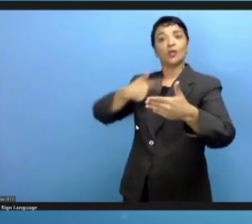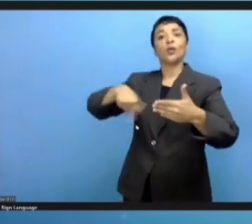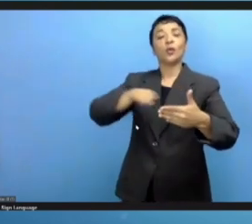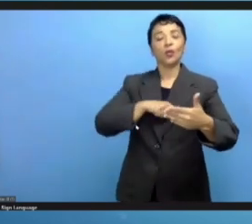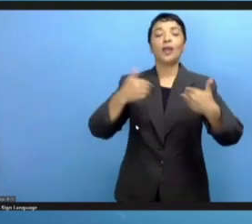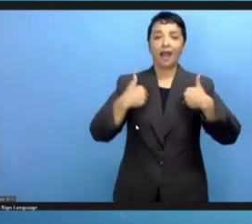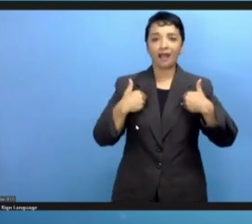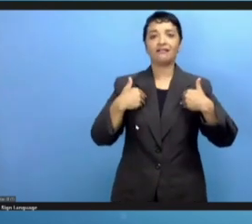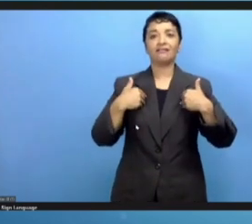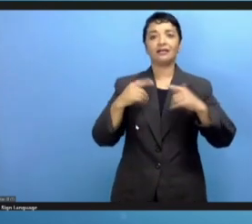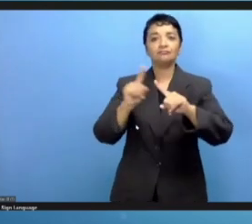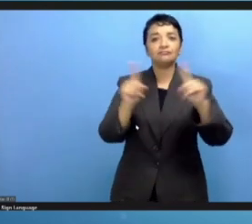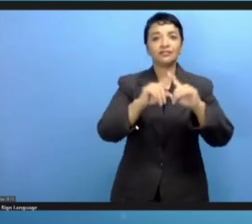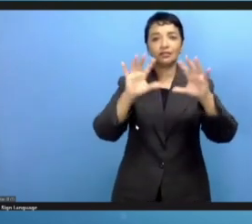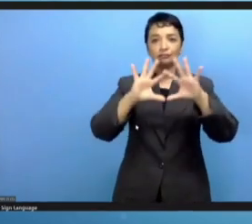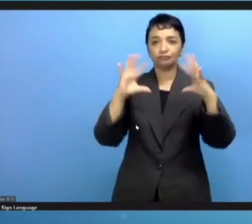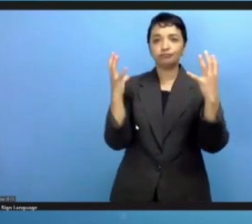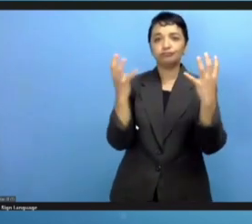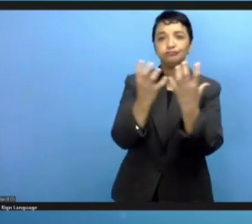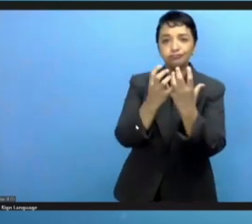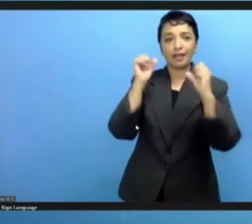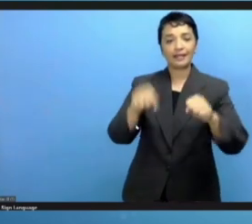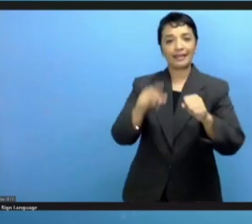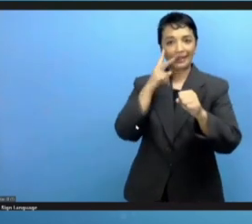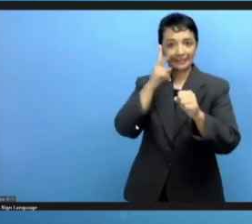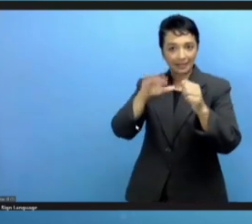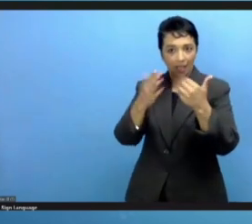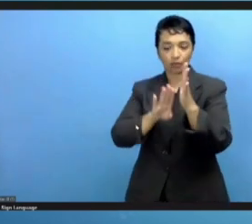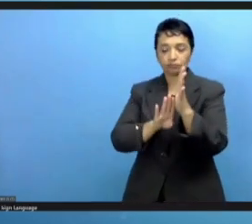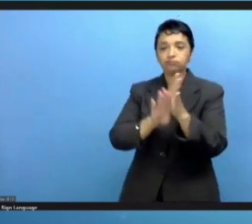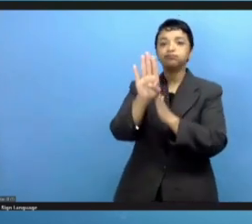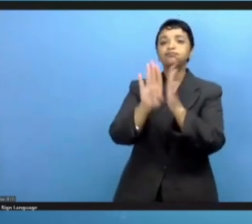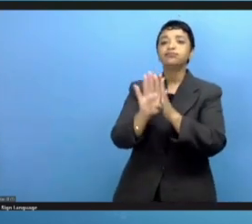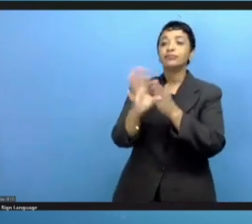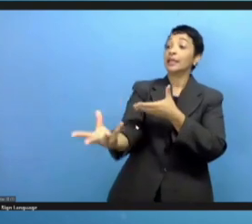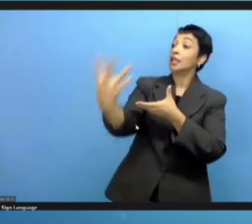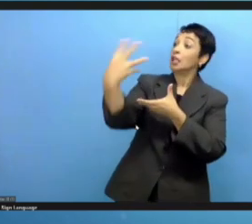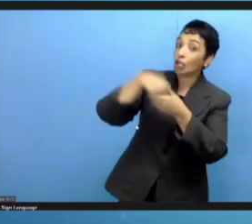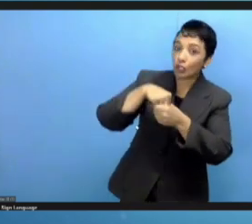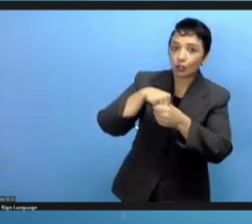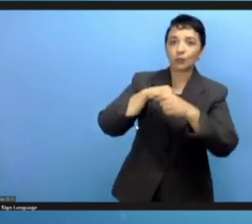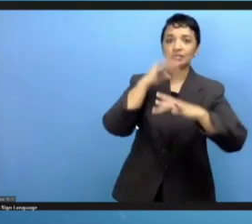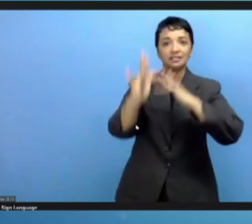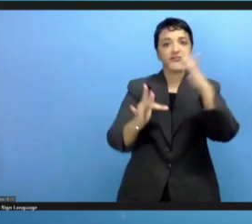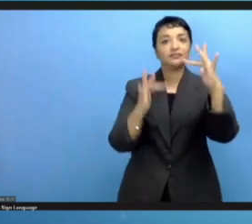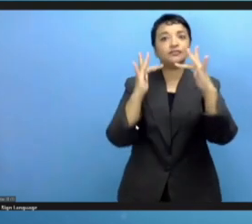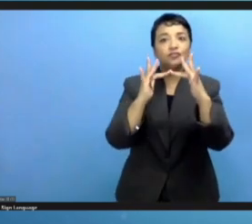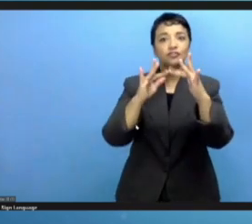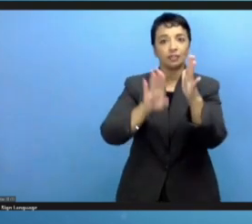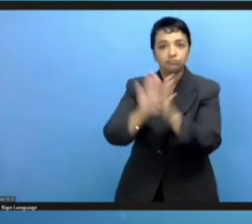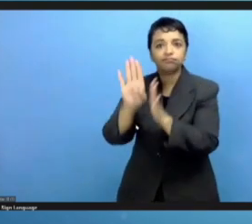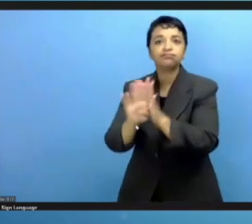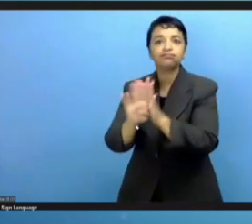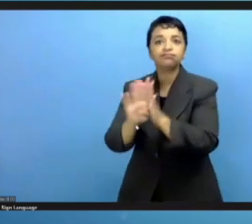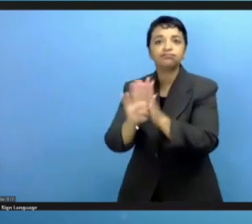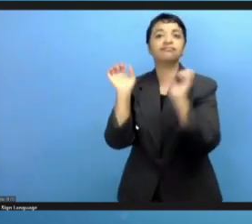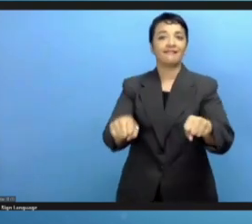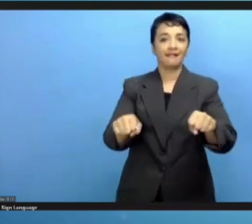unified vision for Ethiopia's progress towards an inclusive digital economy. The strategy focuses